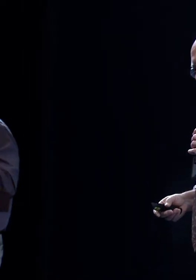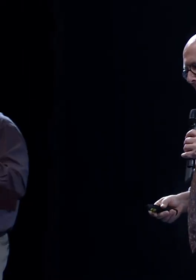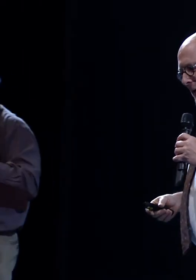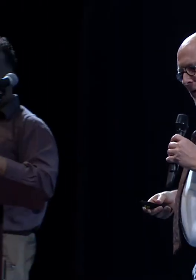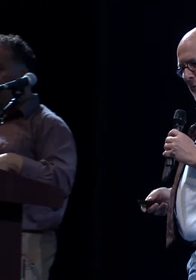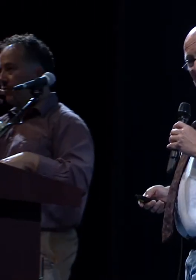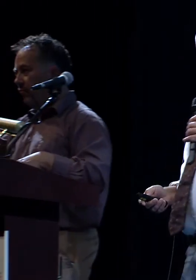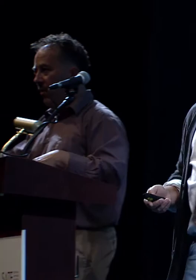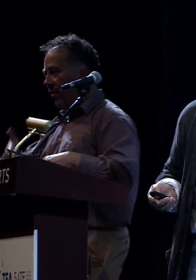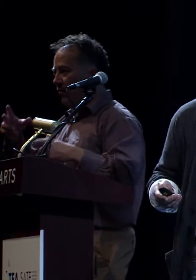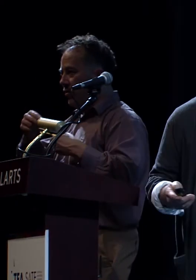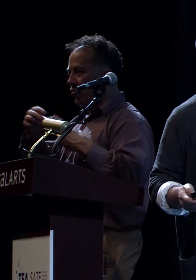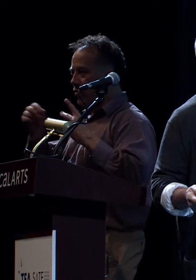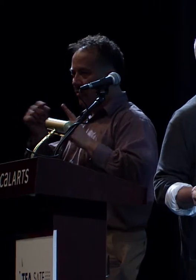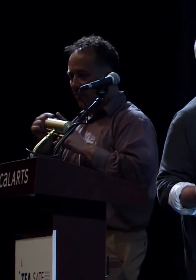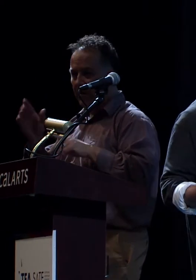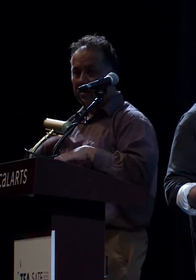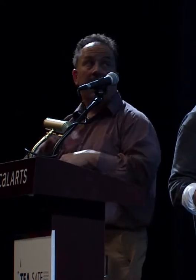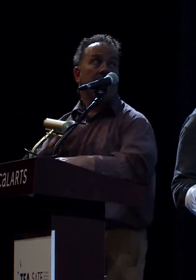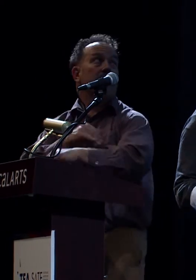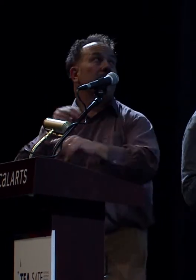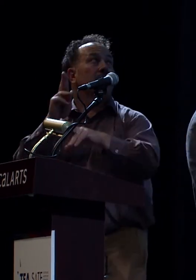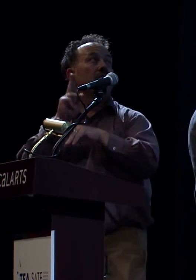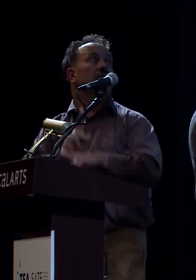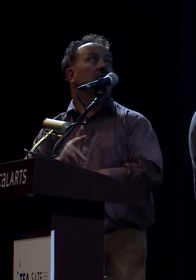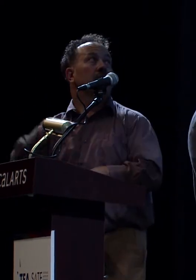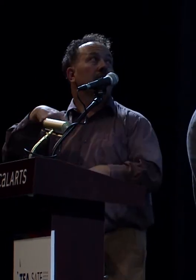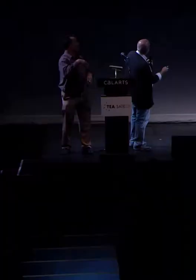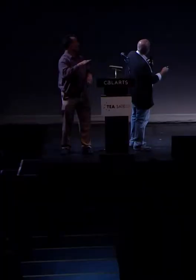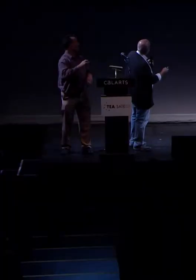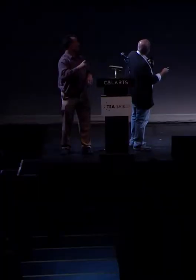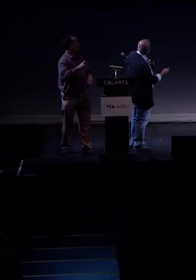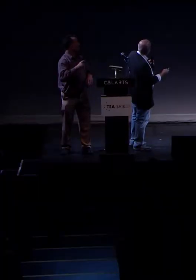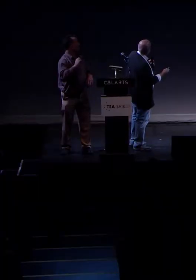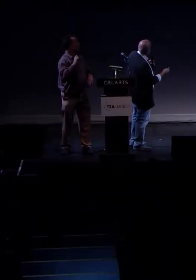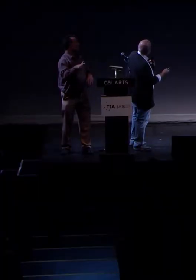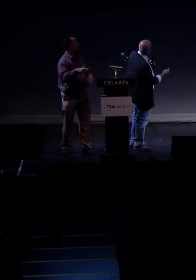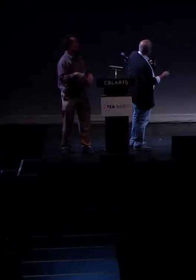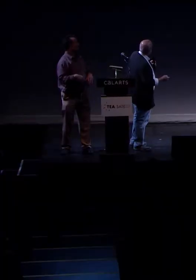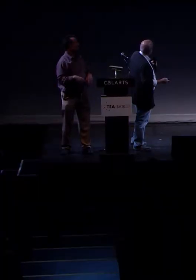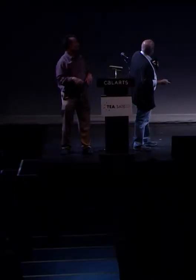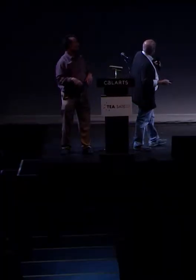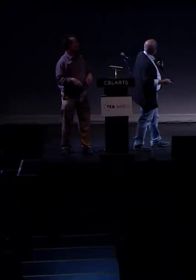the beach using people as pixels. Oh, there's the animation.